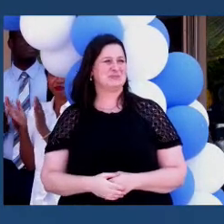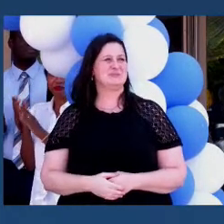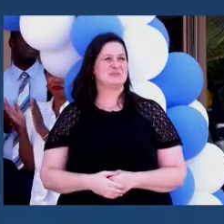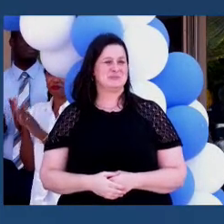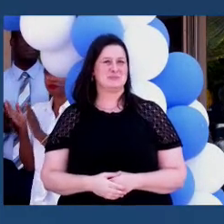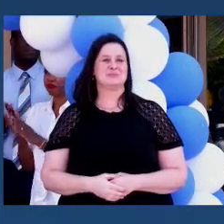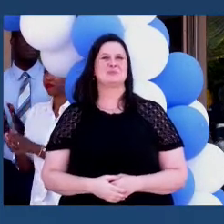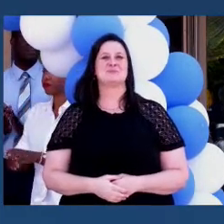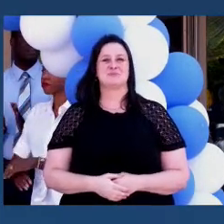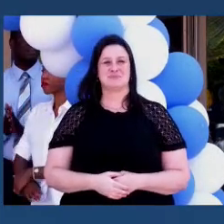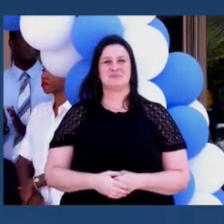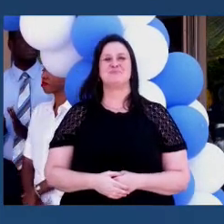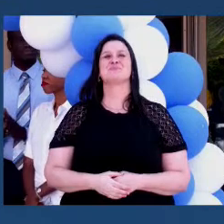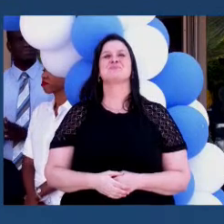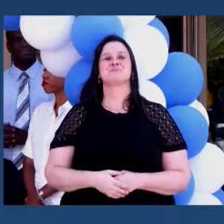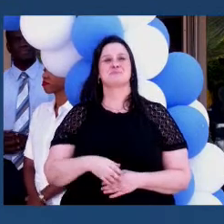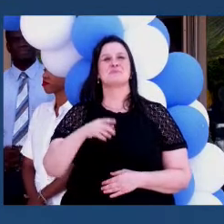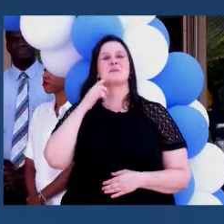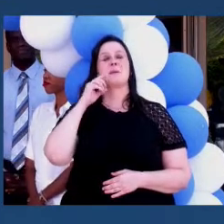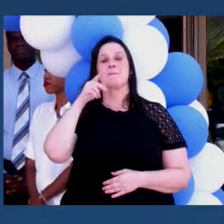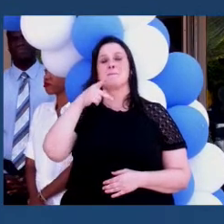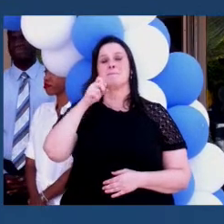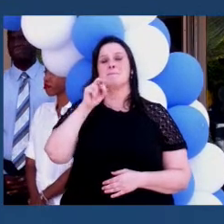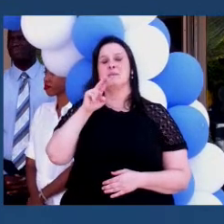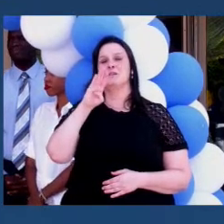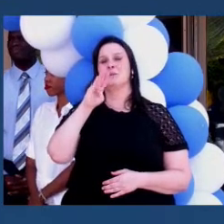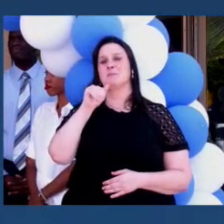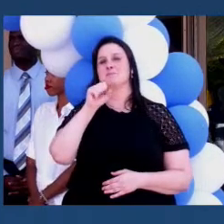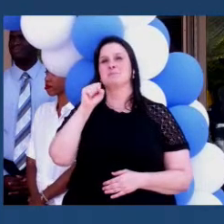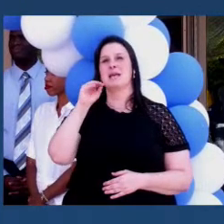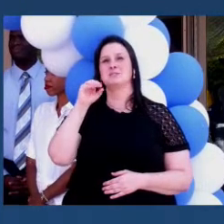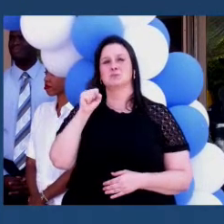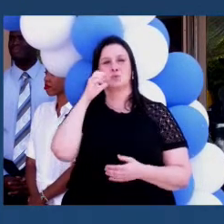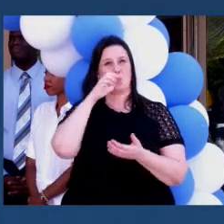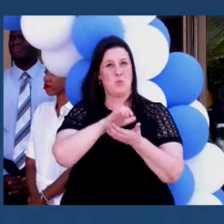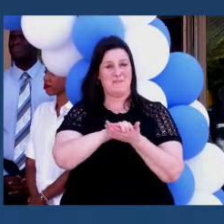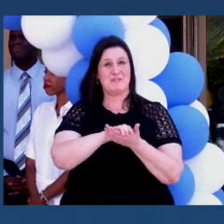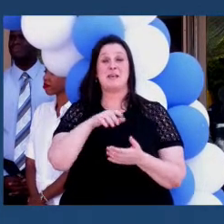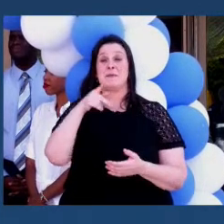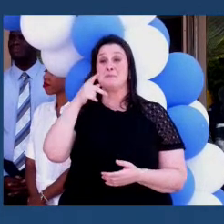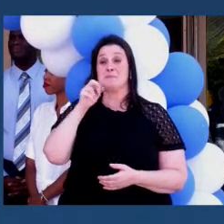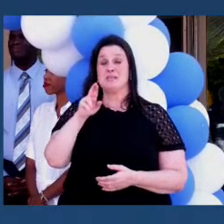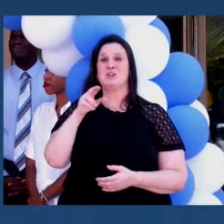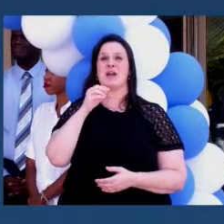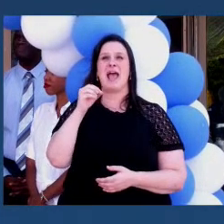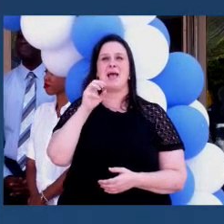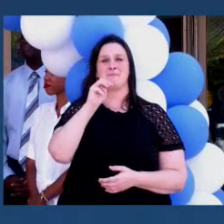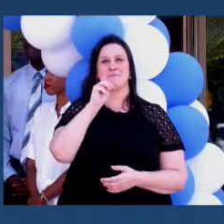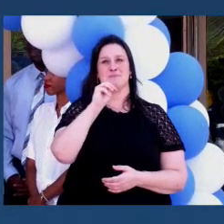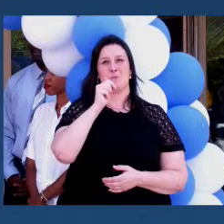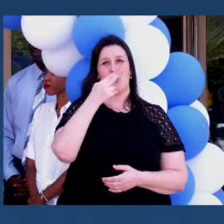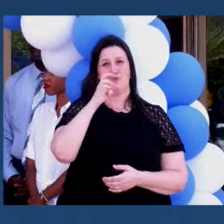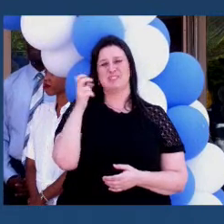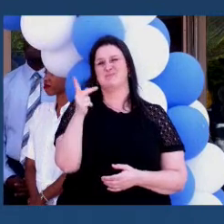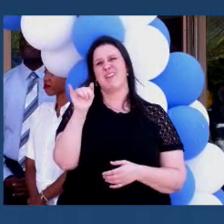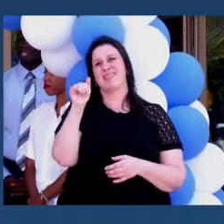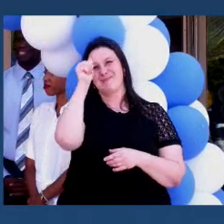Peter Vassos' wife. Maurice and Pete were like brothers. She expresses her thanks